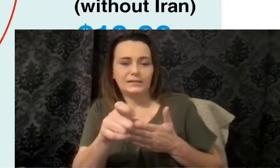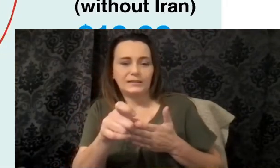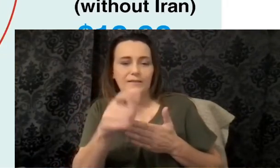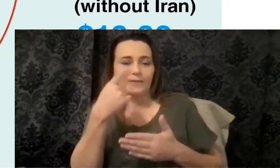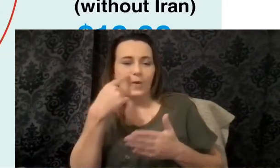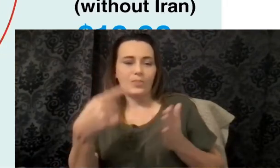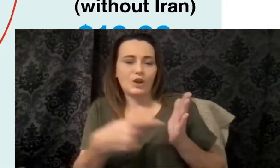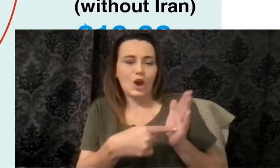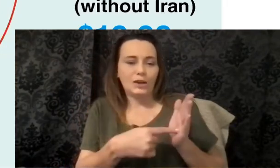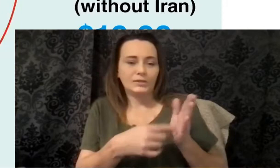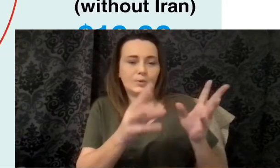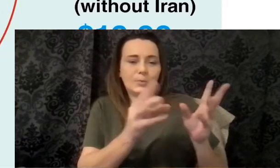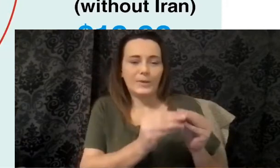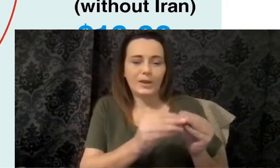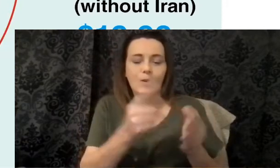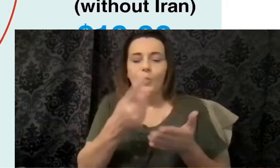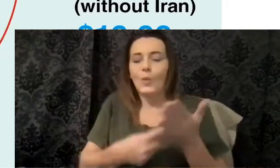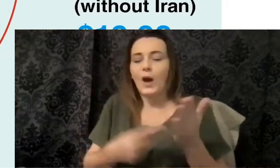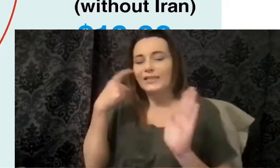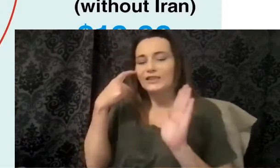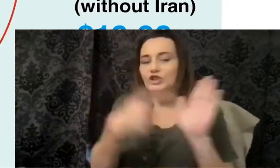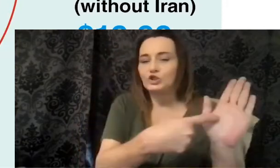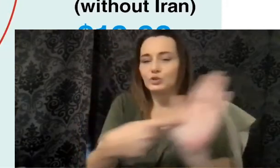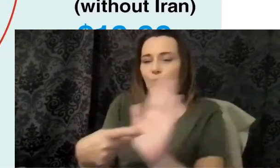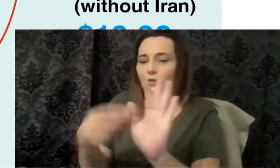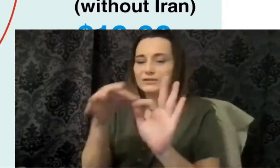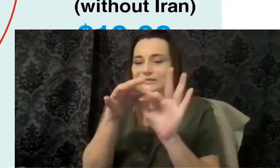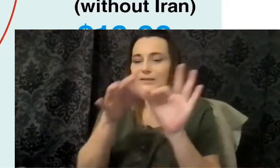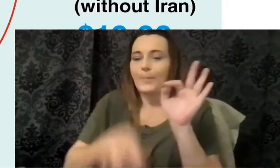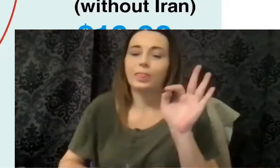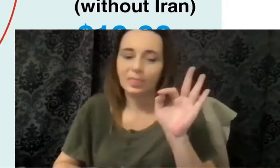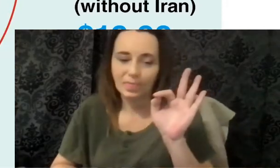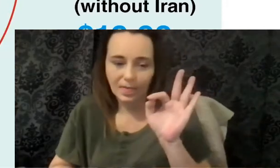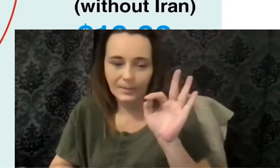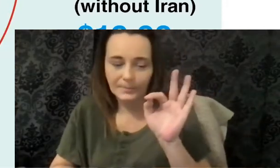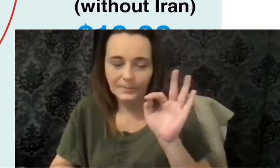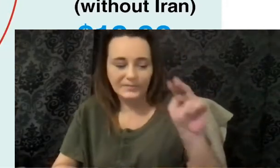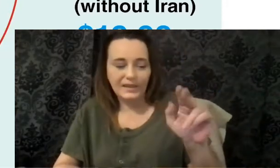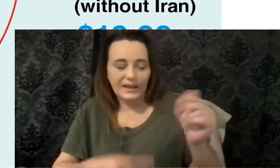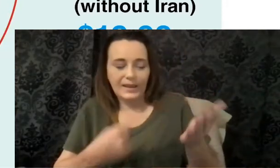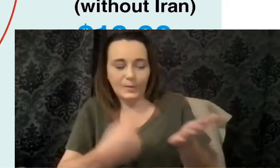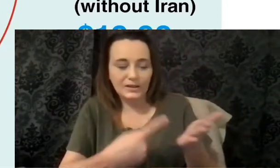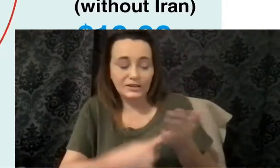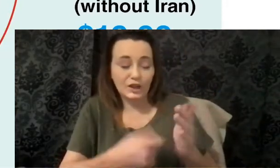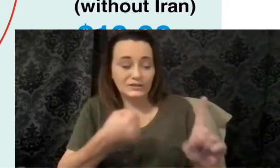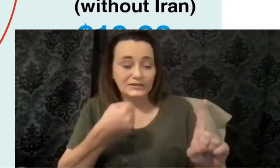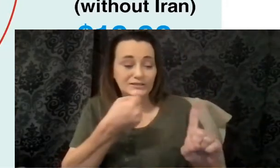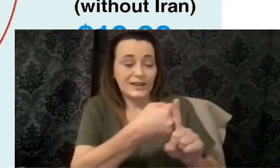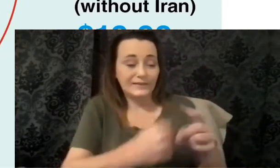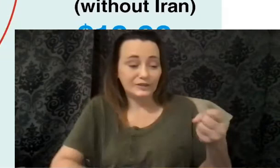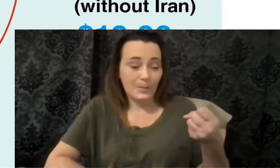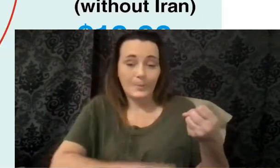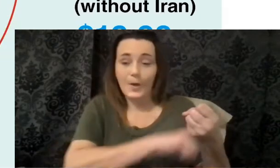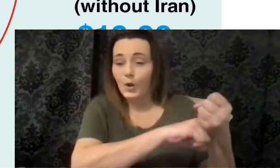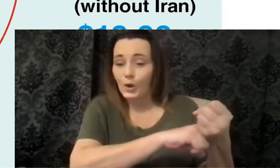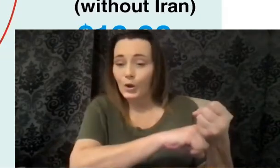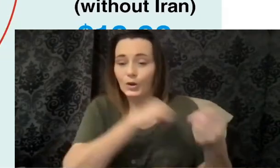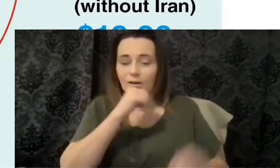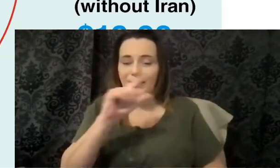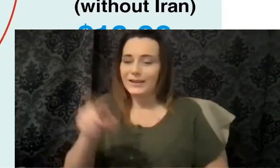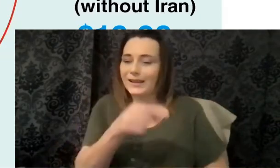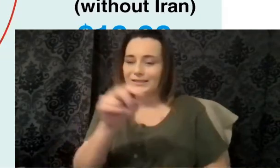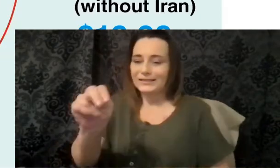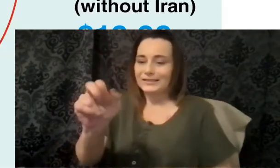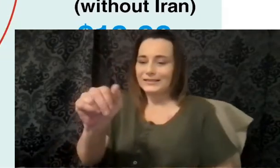this graph shows is trying to show it in very simple terms. In NA, we talk about self-support. And this is not just an NA World